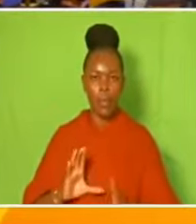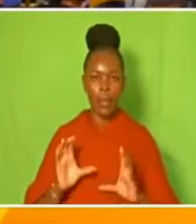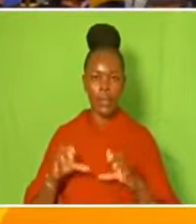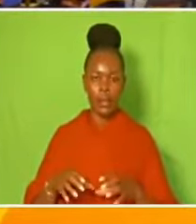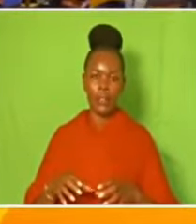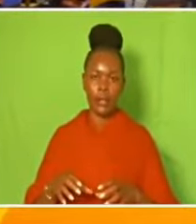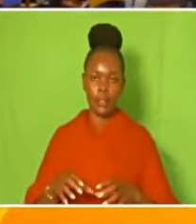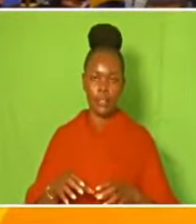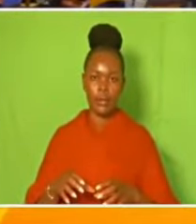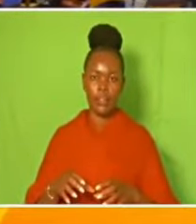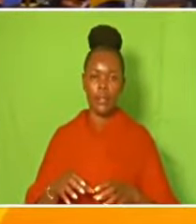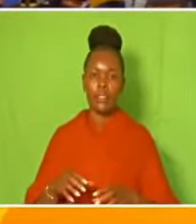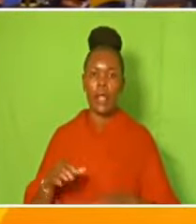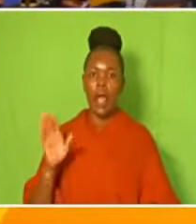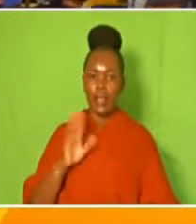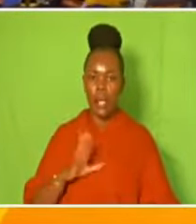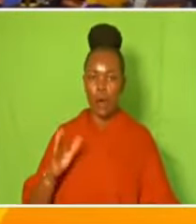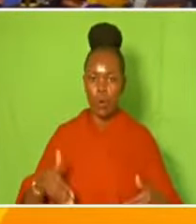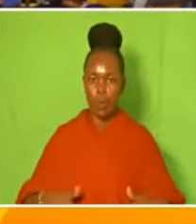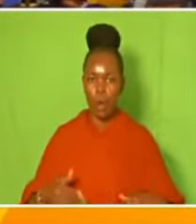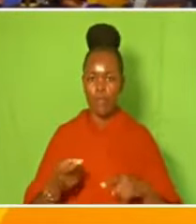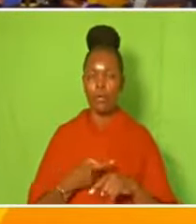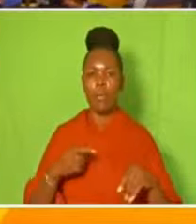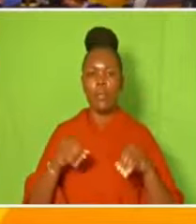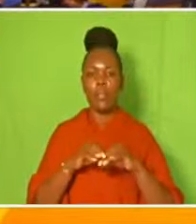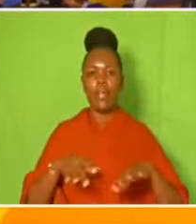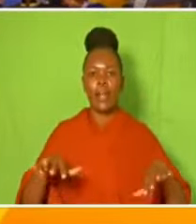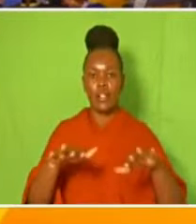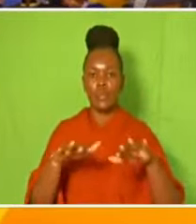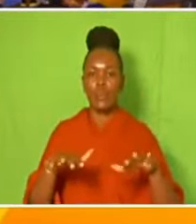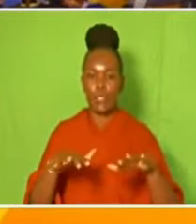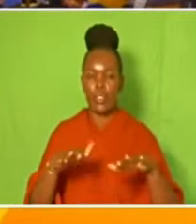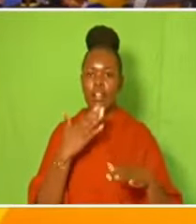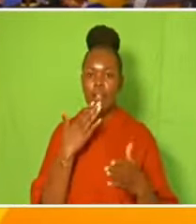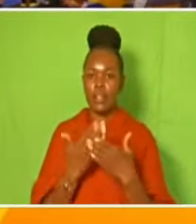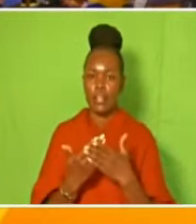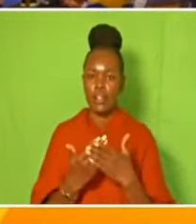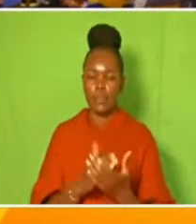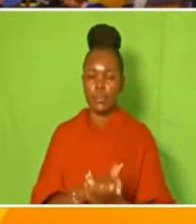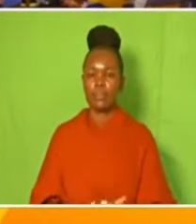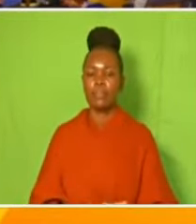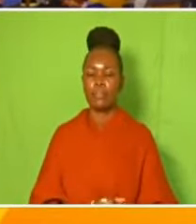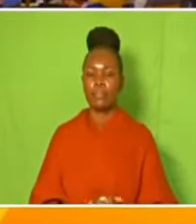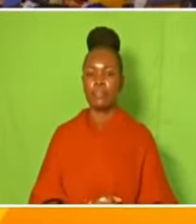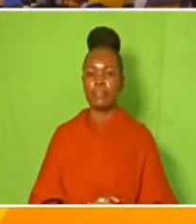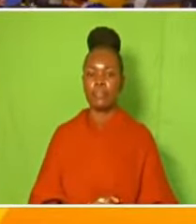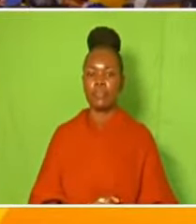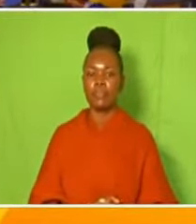membership. A young woman from the grassroots is speaking to us. Thank you. Thank you.